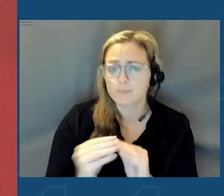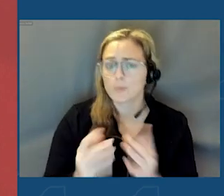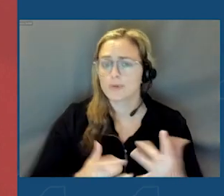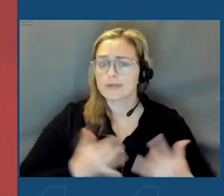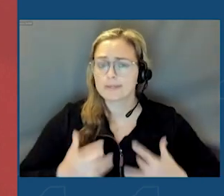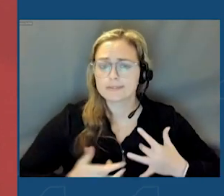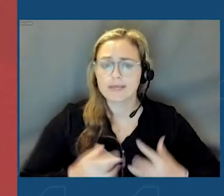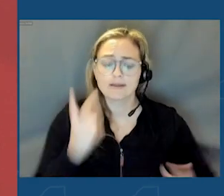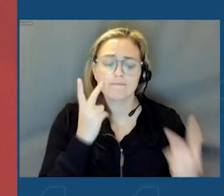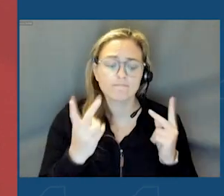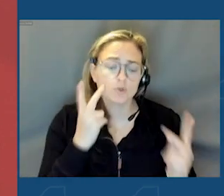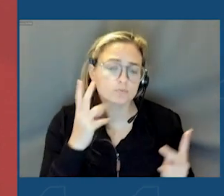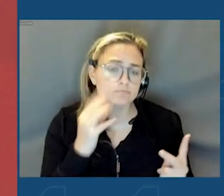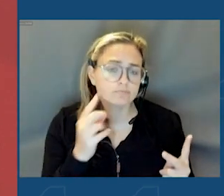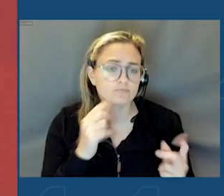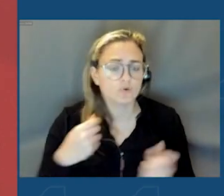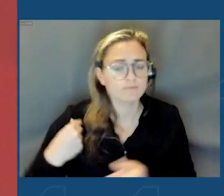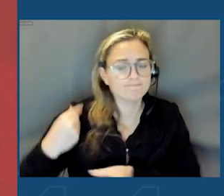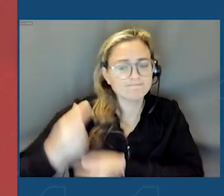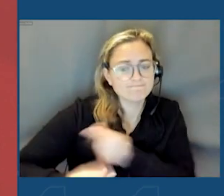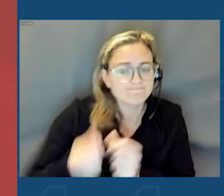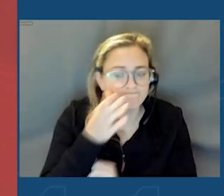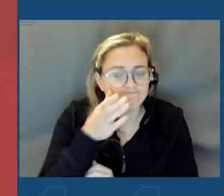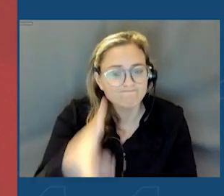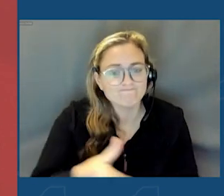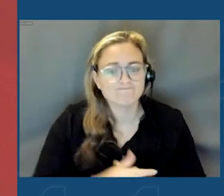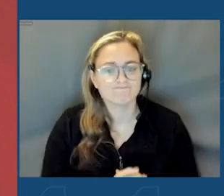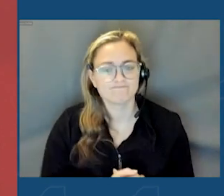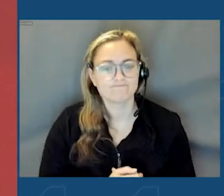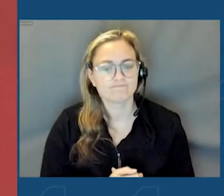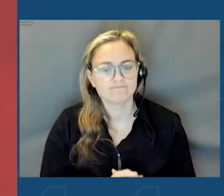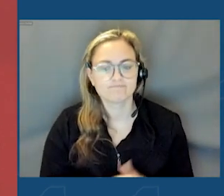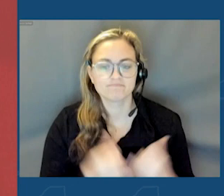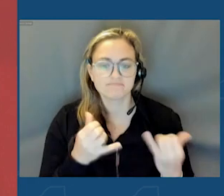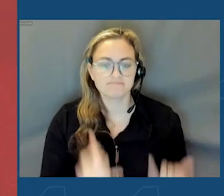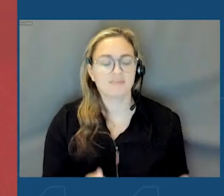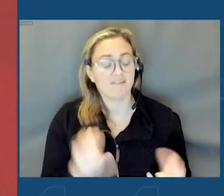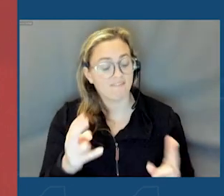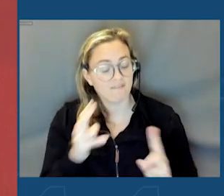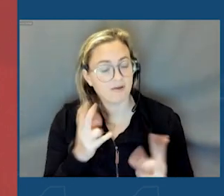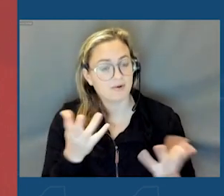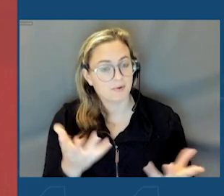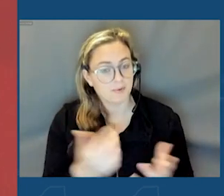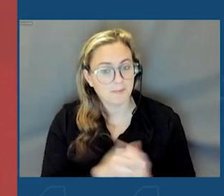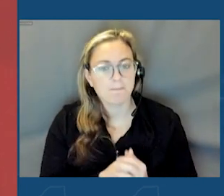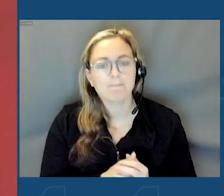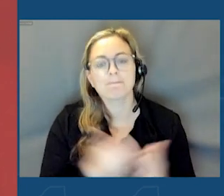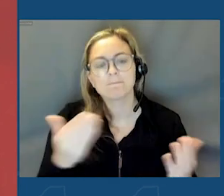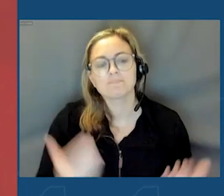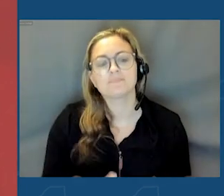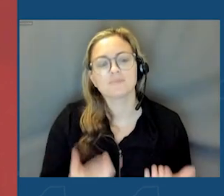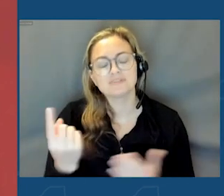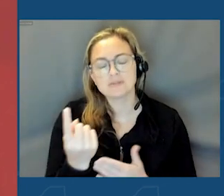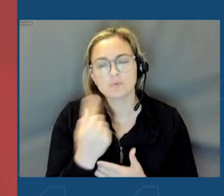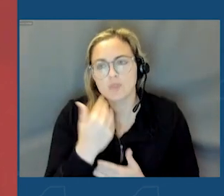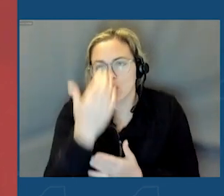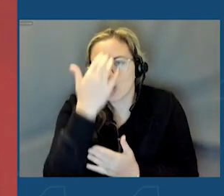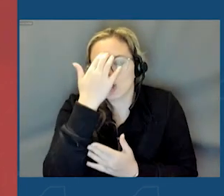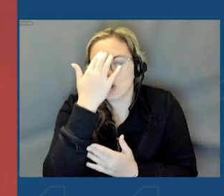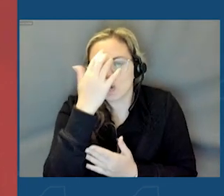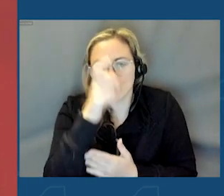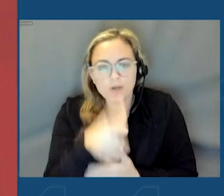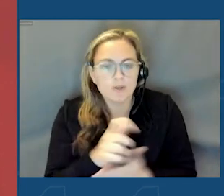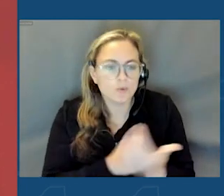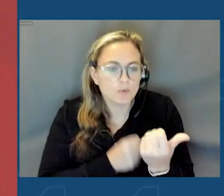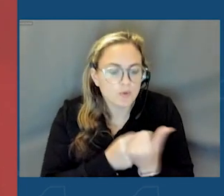visitor experience for generations to come. It is now my pleasure and honor to introduce someone who knows what it takes to support